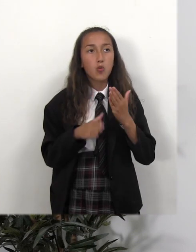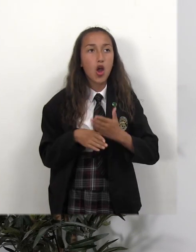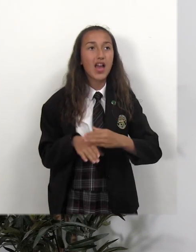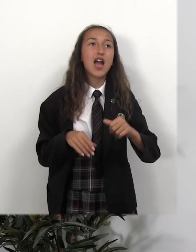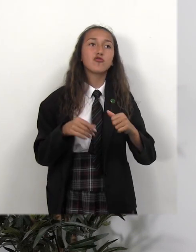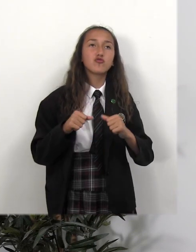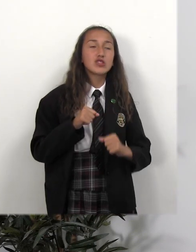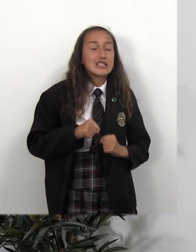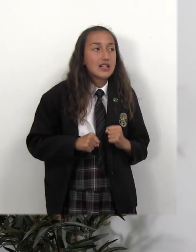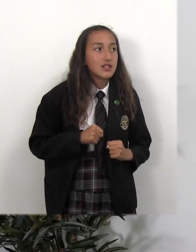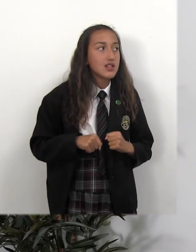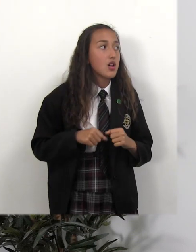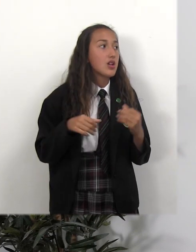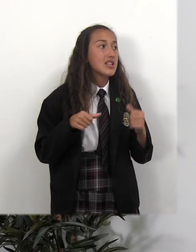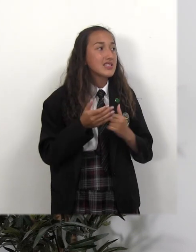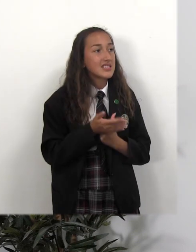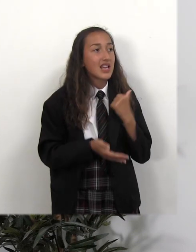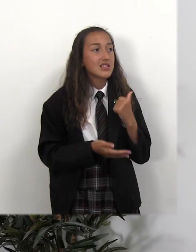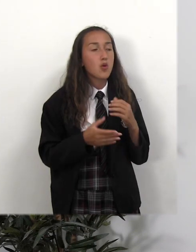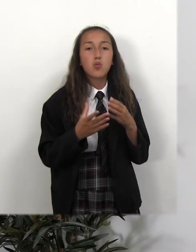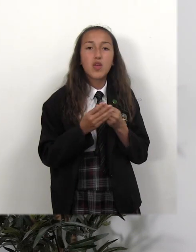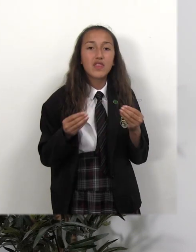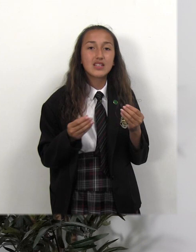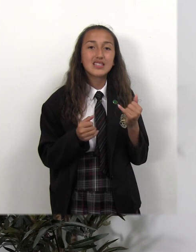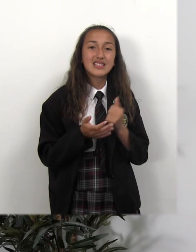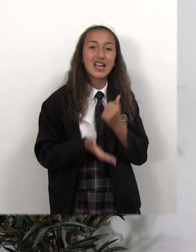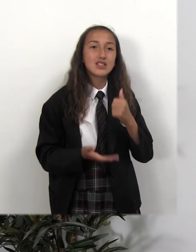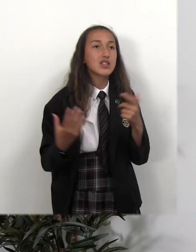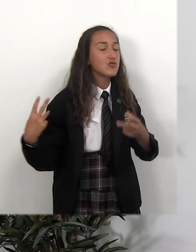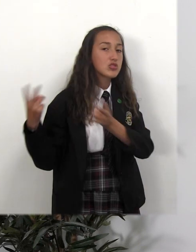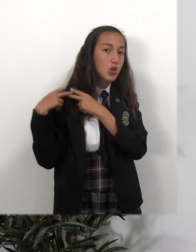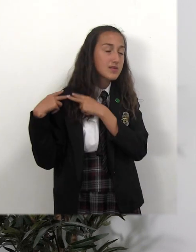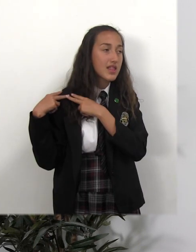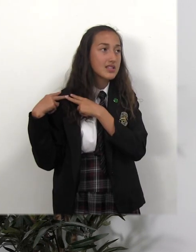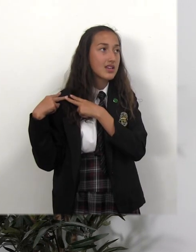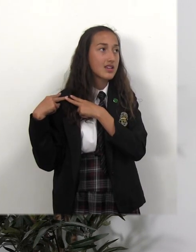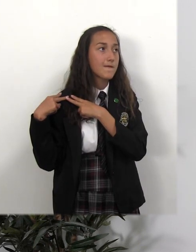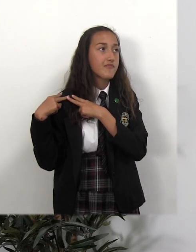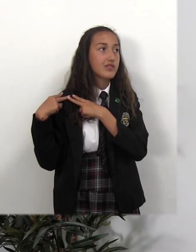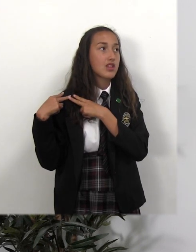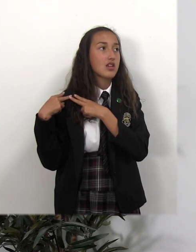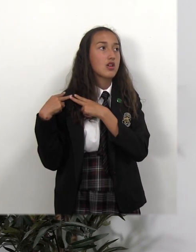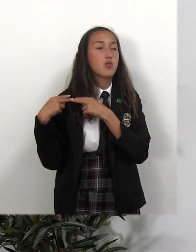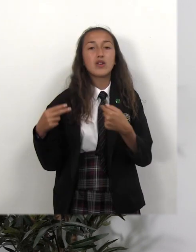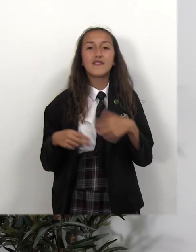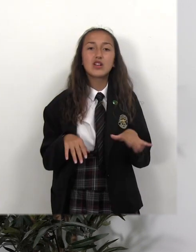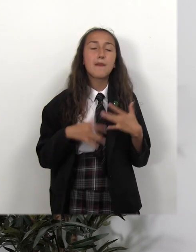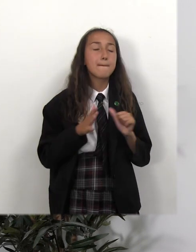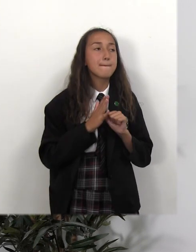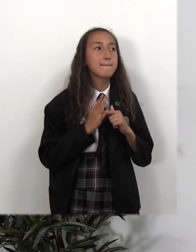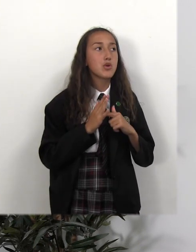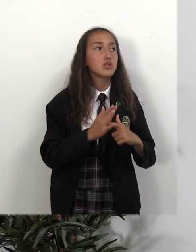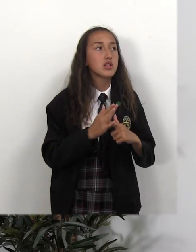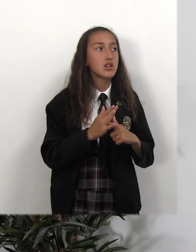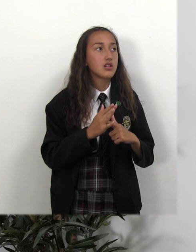and resilient leads to success. But with success comes responsibility. We feel it's important that